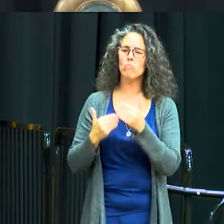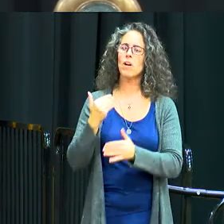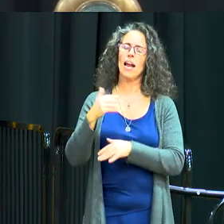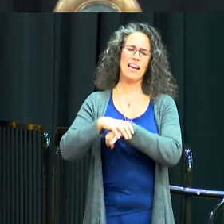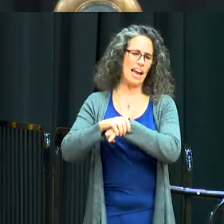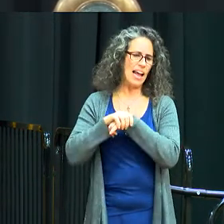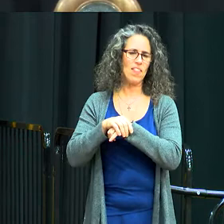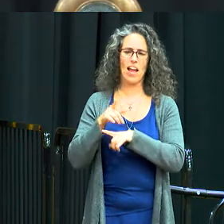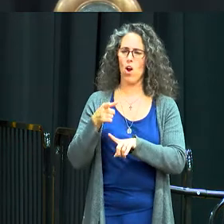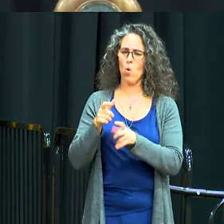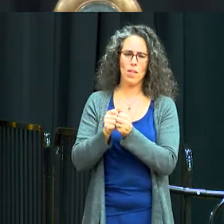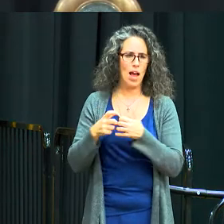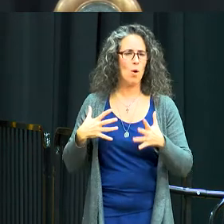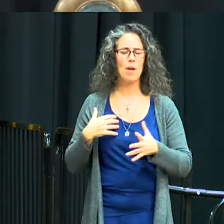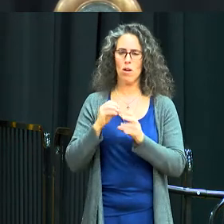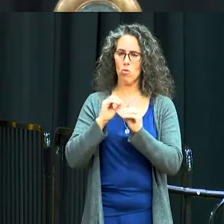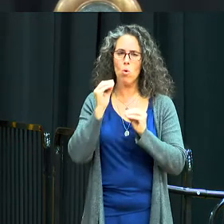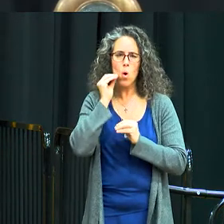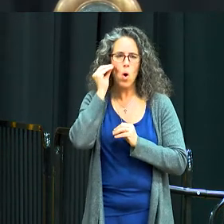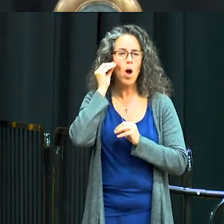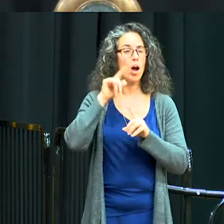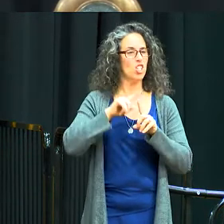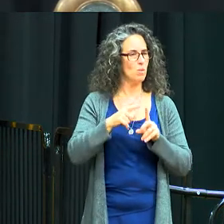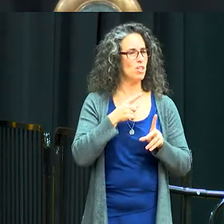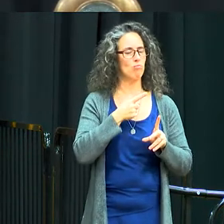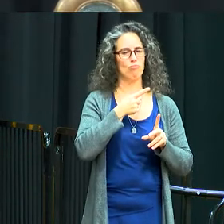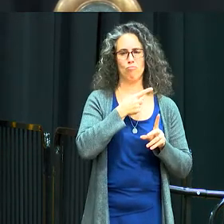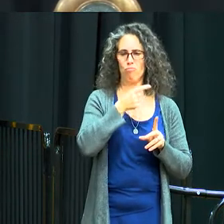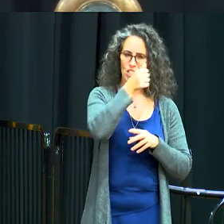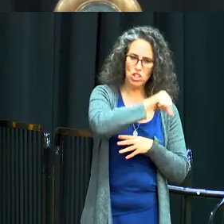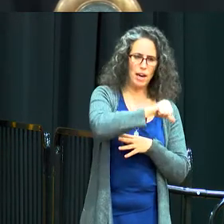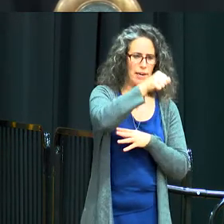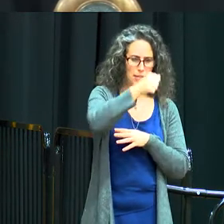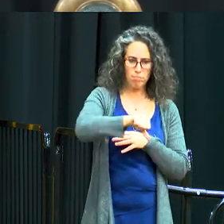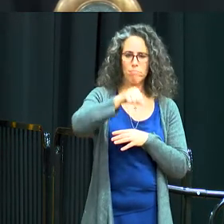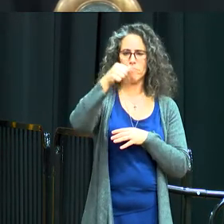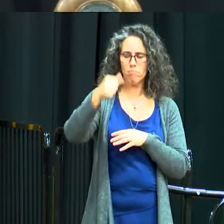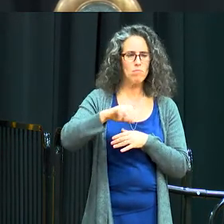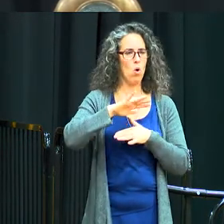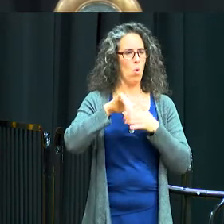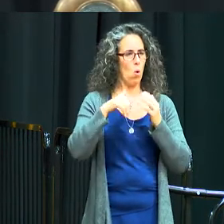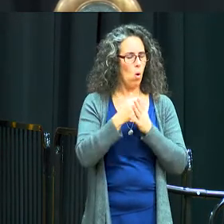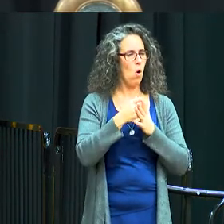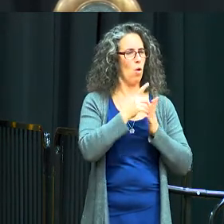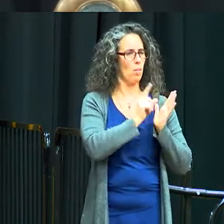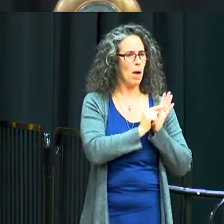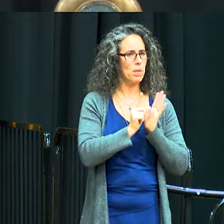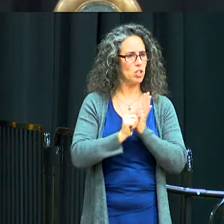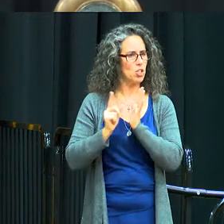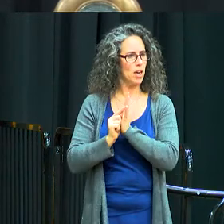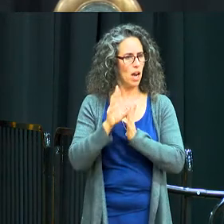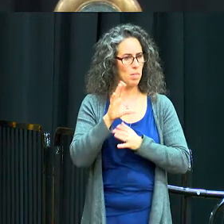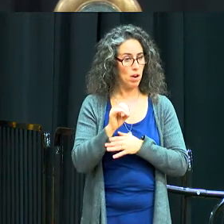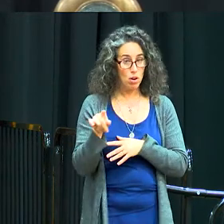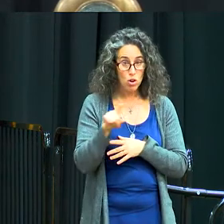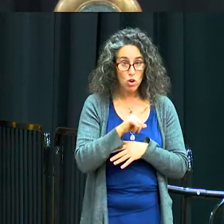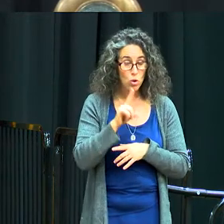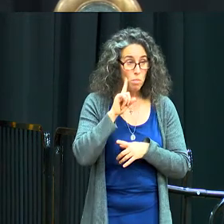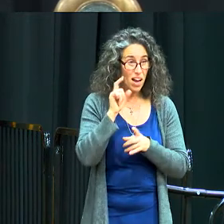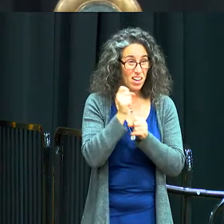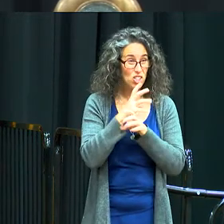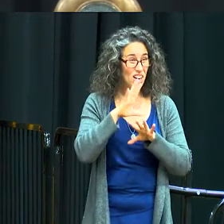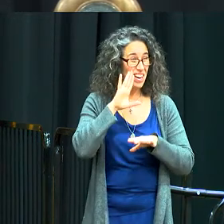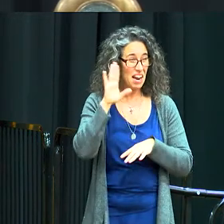being rejected by almost every major publishing company in the world. Can you imagine never having heard about Harry